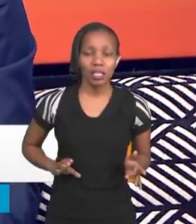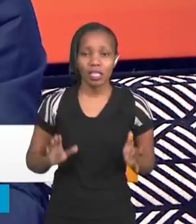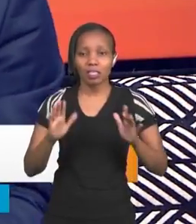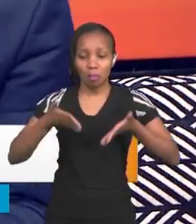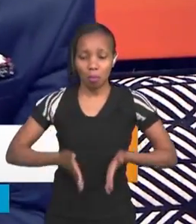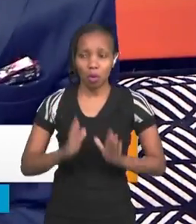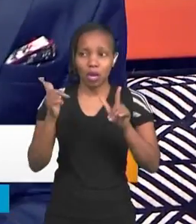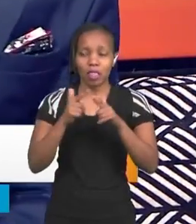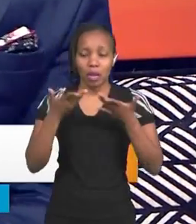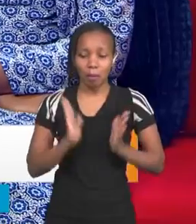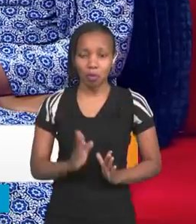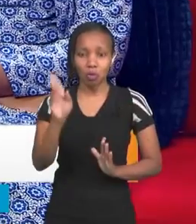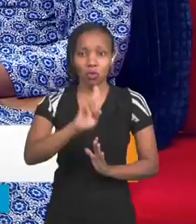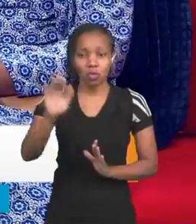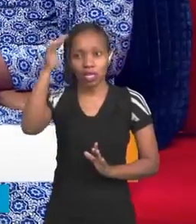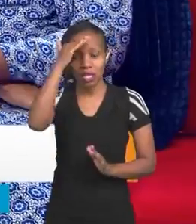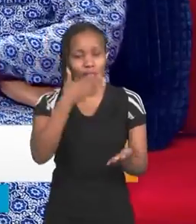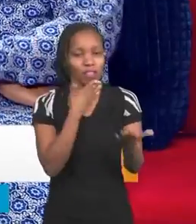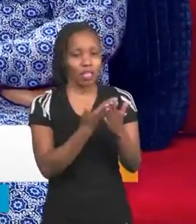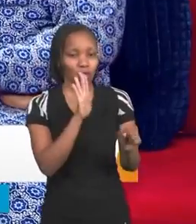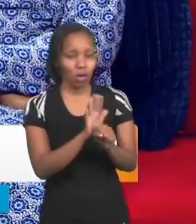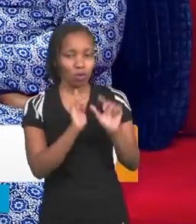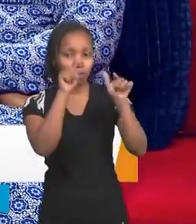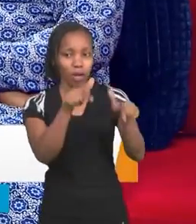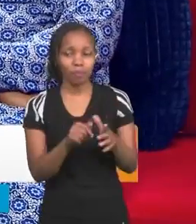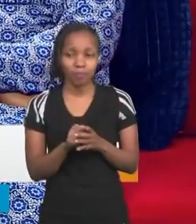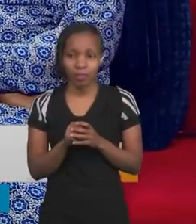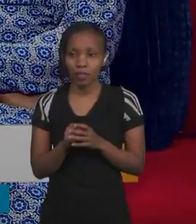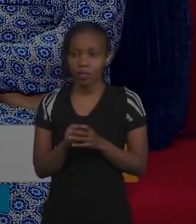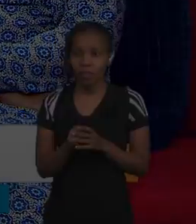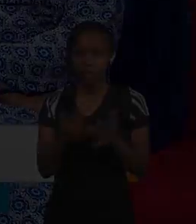someone is interesting. Anyway, thank you so much for coming. Thank you. All right. So we traverse to East.